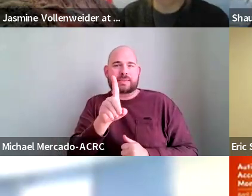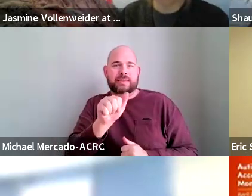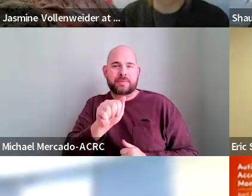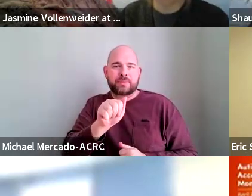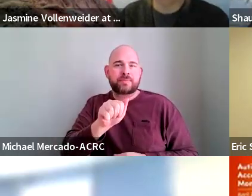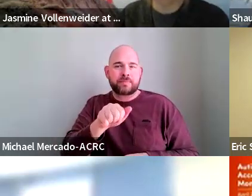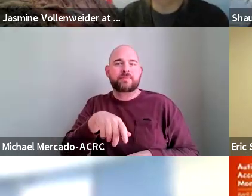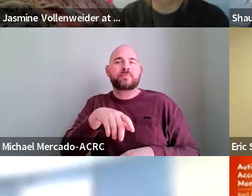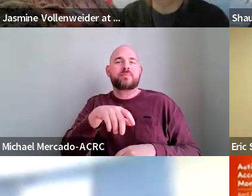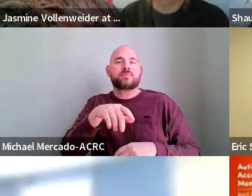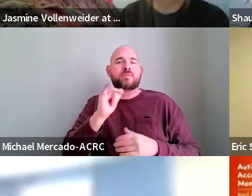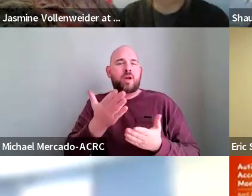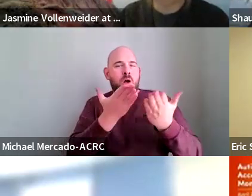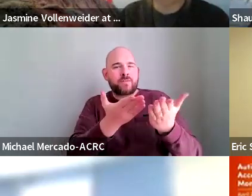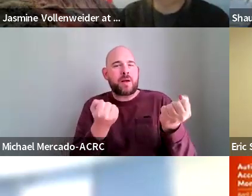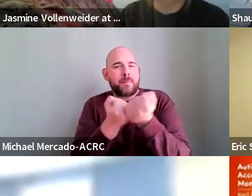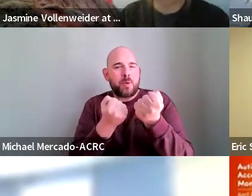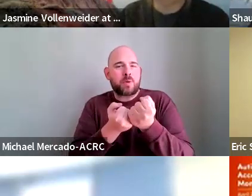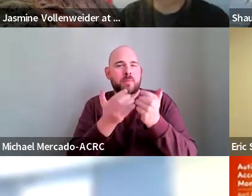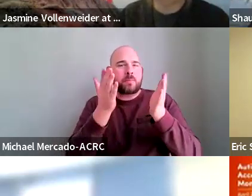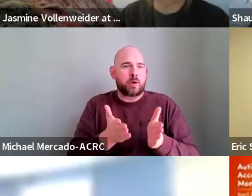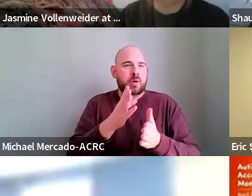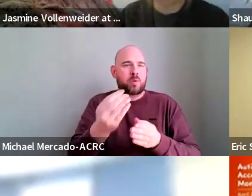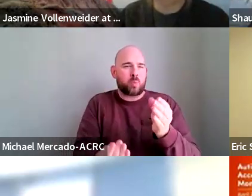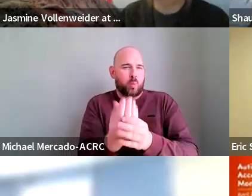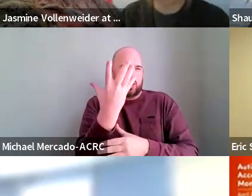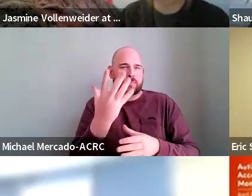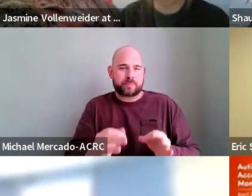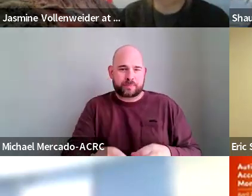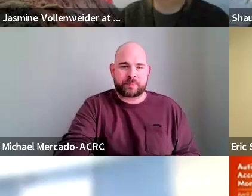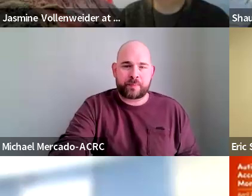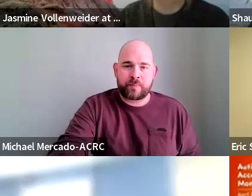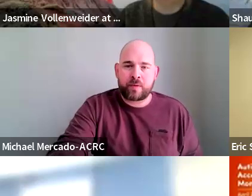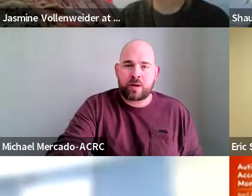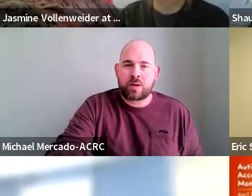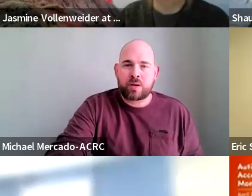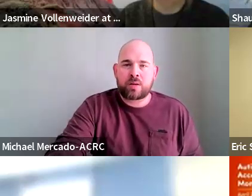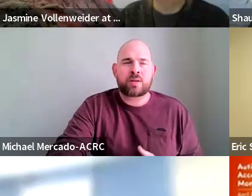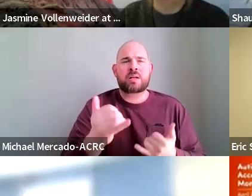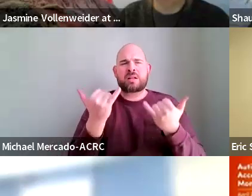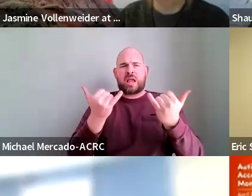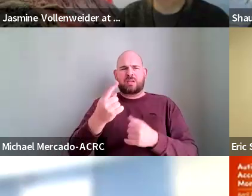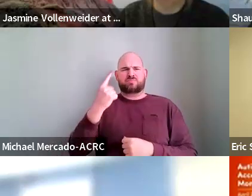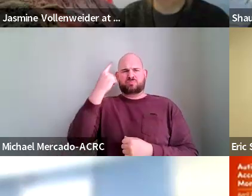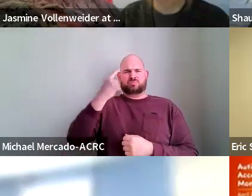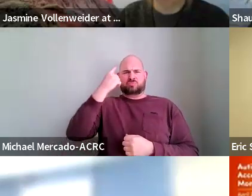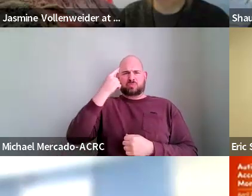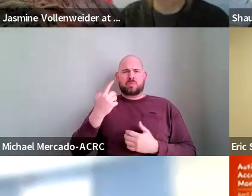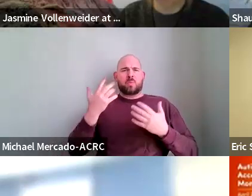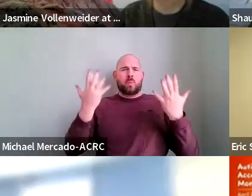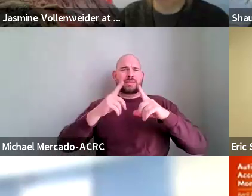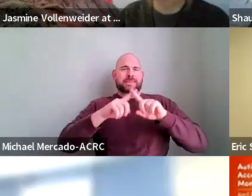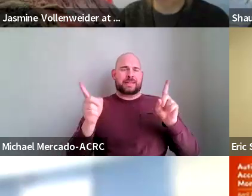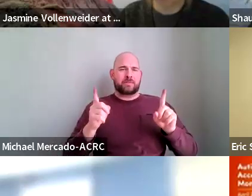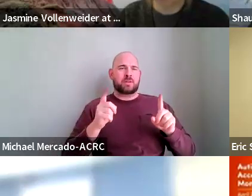focus on helping deaf people who have those additional disabilities to offer support persons for personal